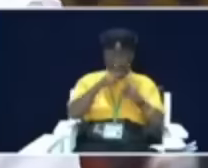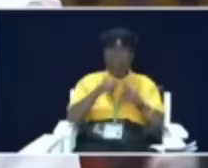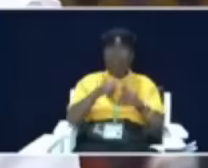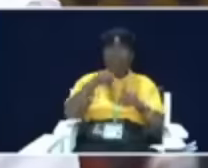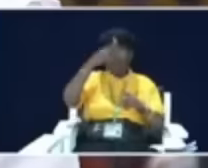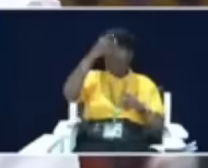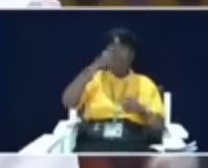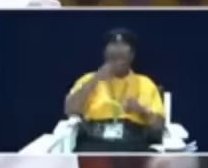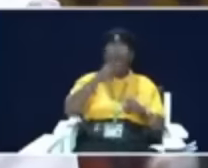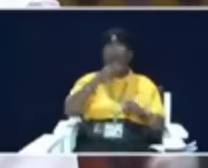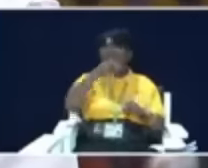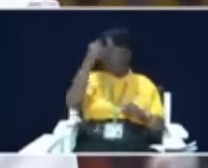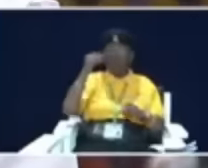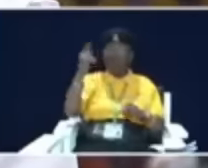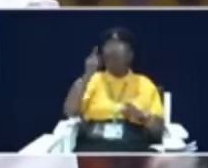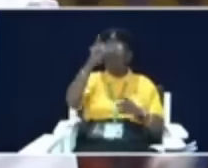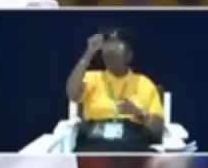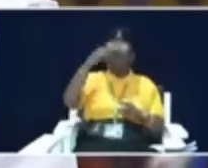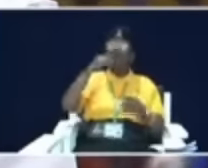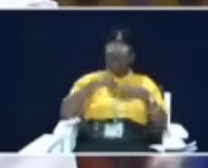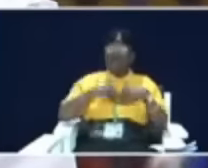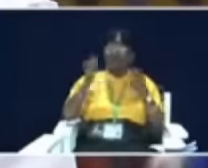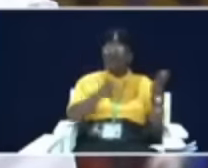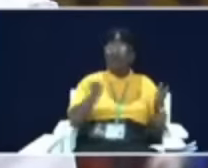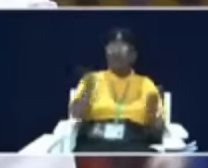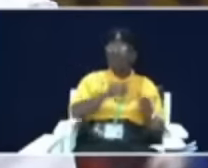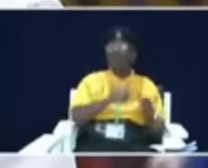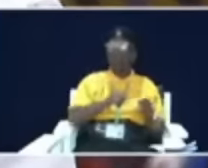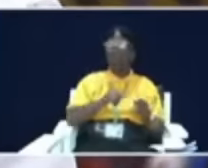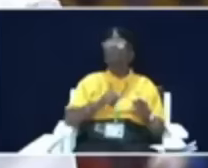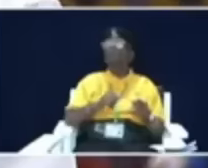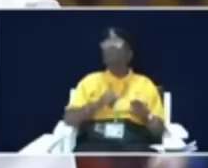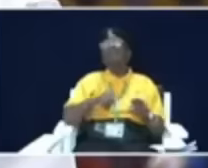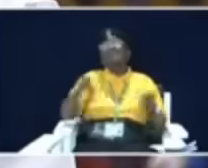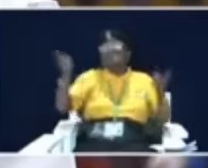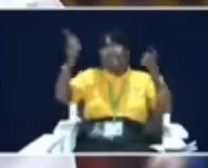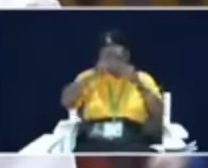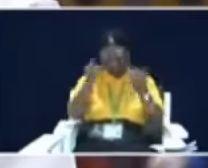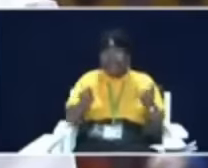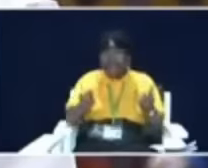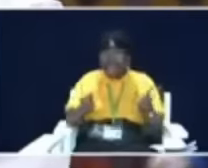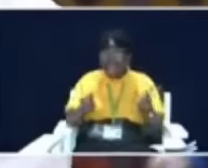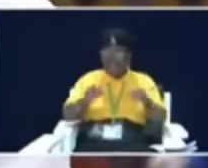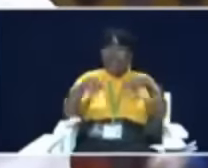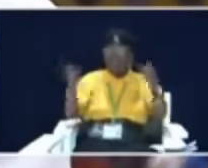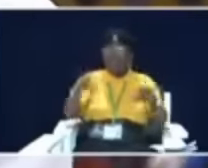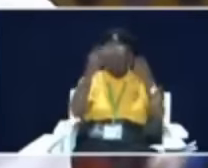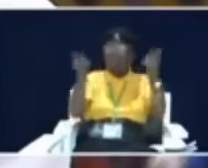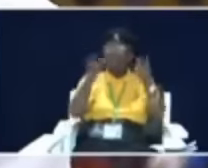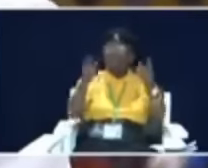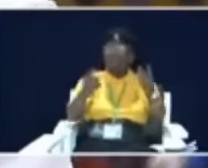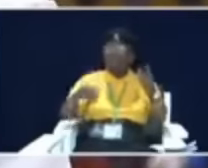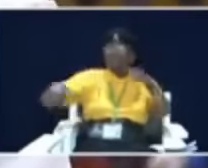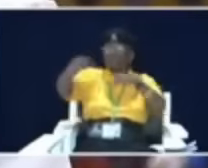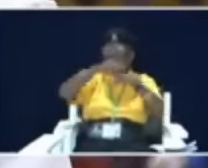Because the one who has brought you thus far, the one who gave you victory over the lion, victory over the bear, he will take care of Goliath